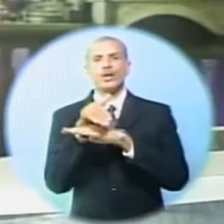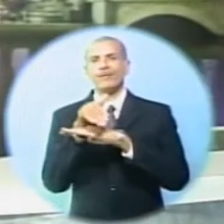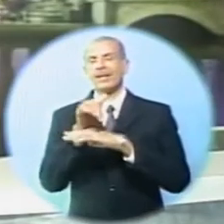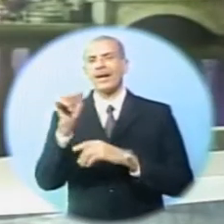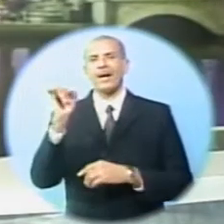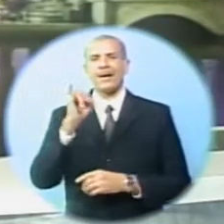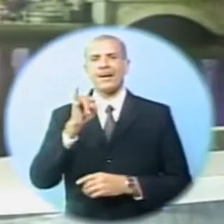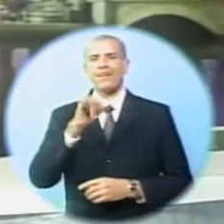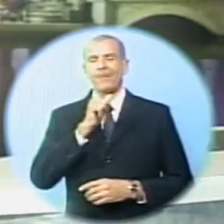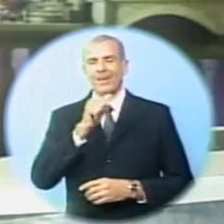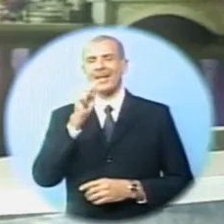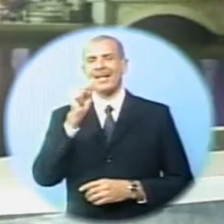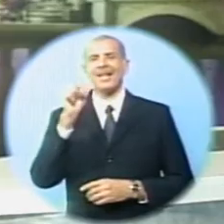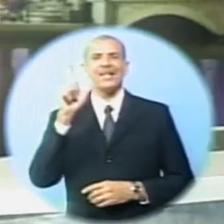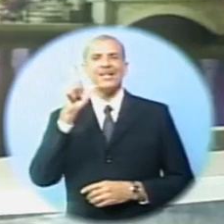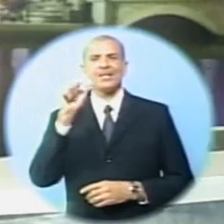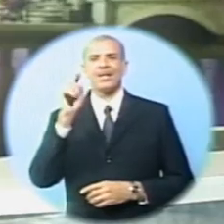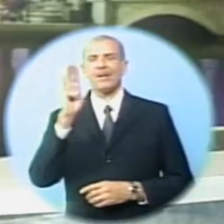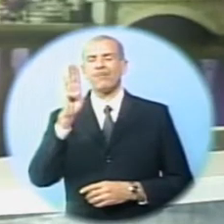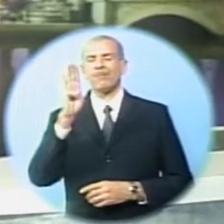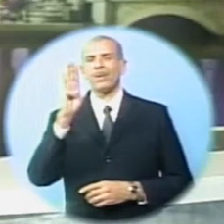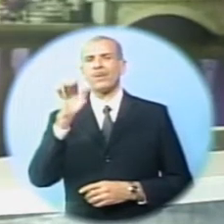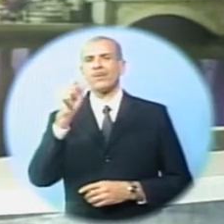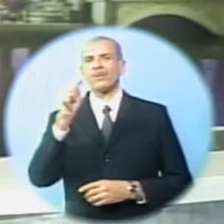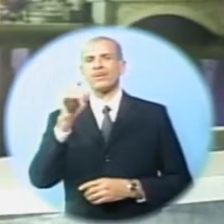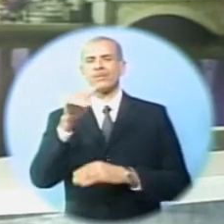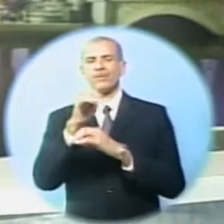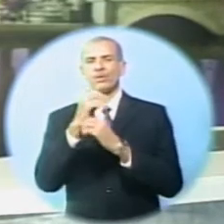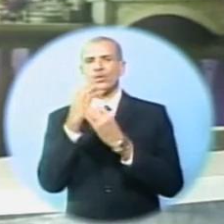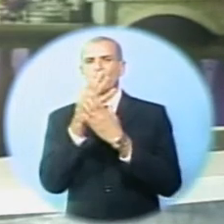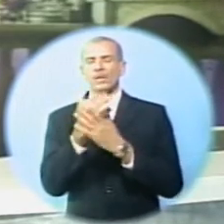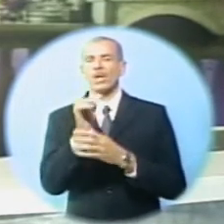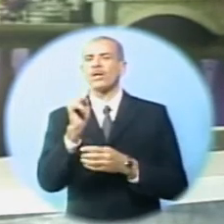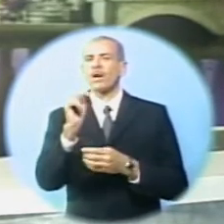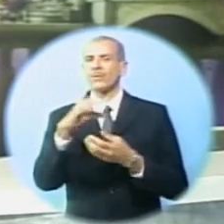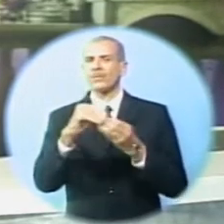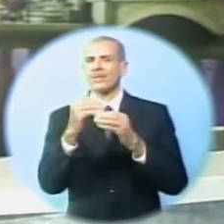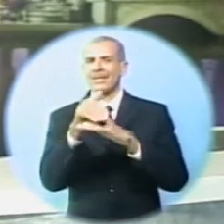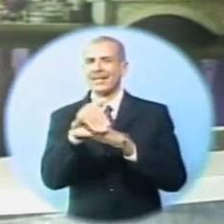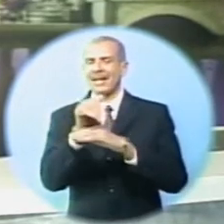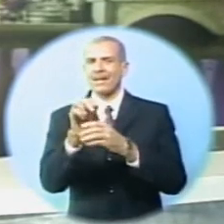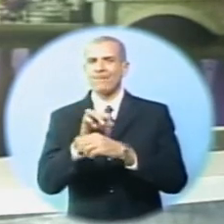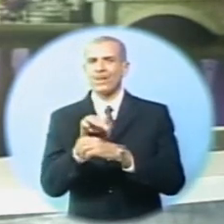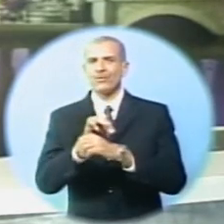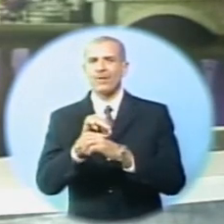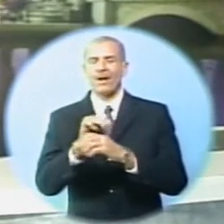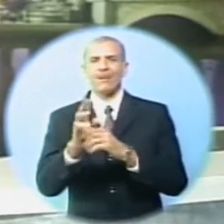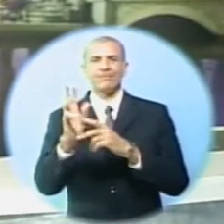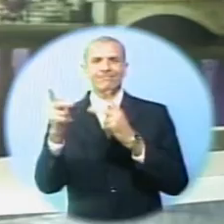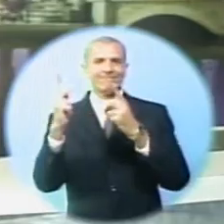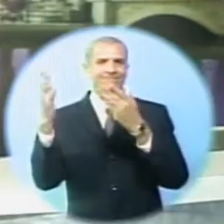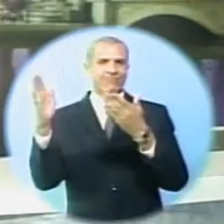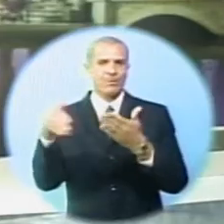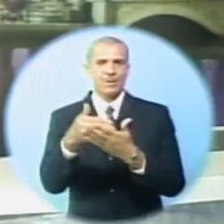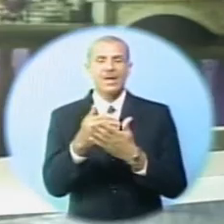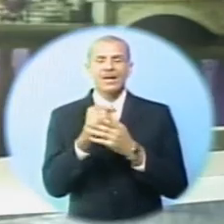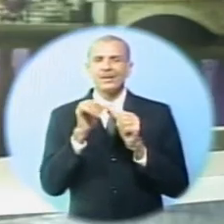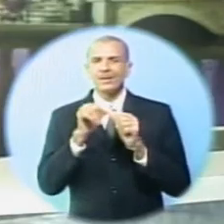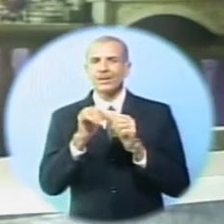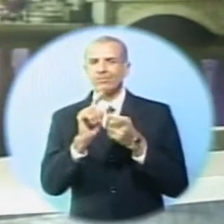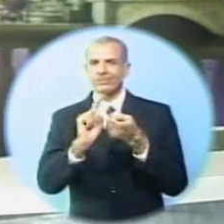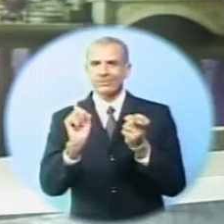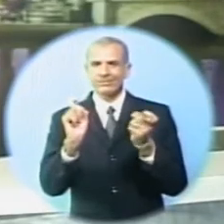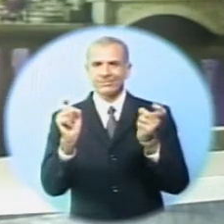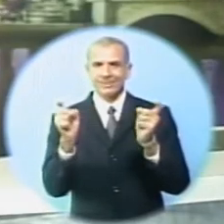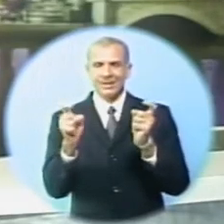Good evening, I'm Lisa Broom with the CBC Evening News. In our top story tonight, the Ministry of Tourism is continuing to